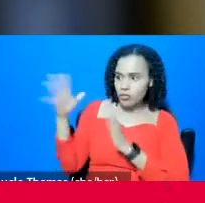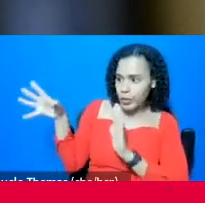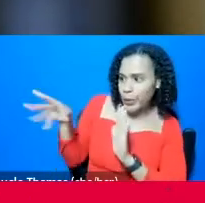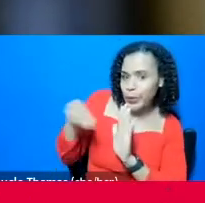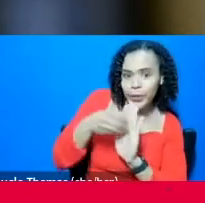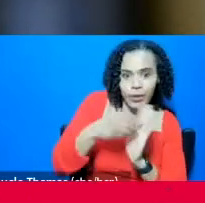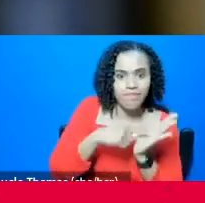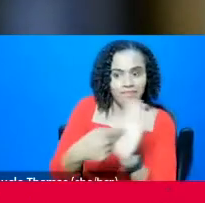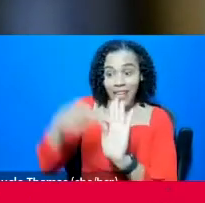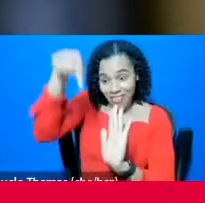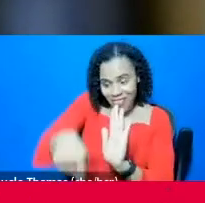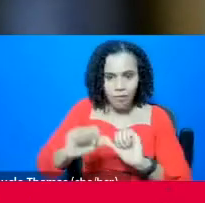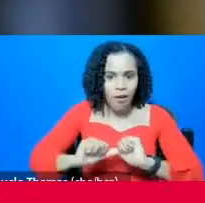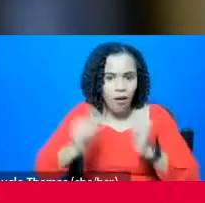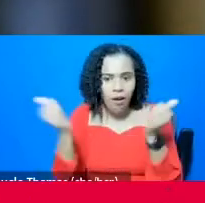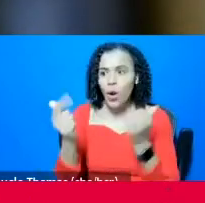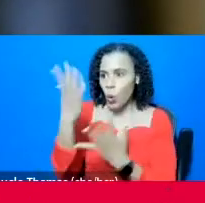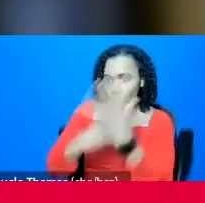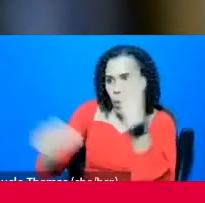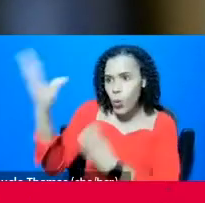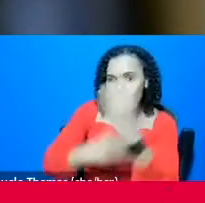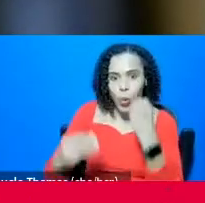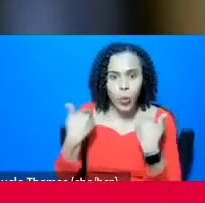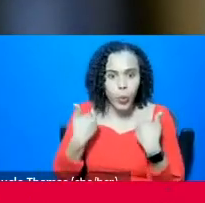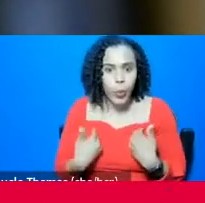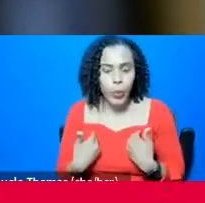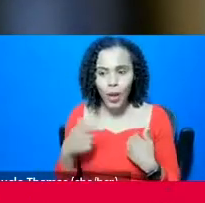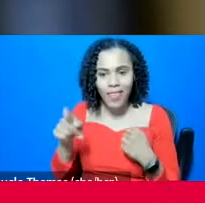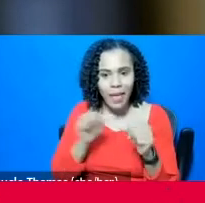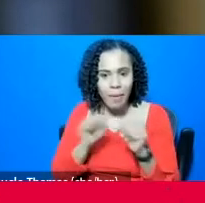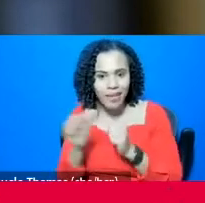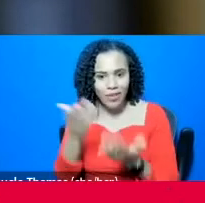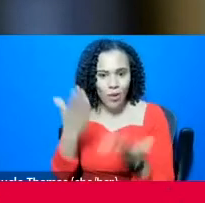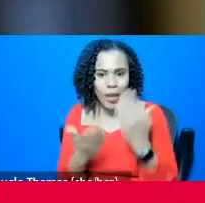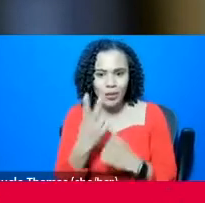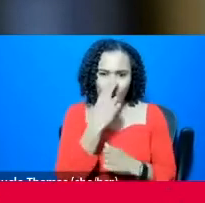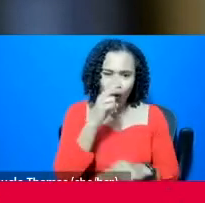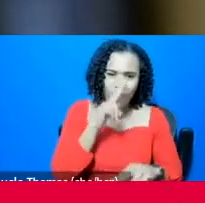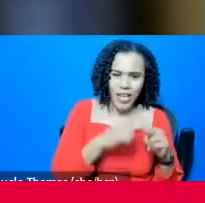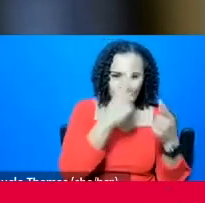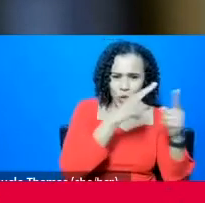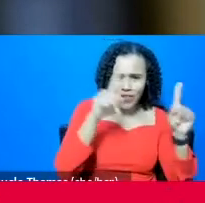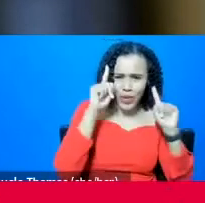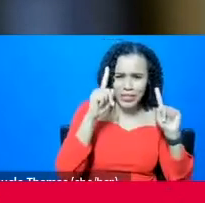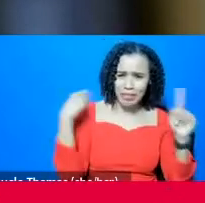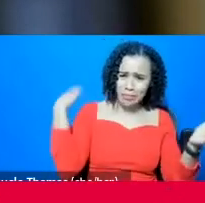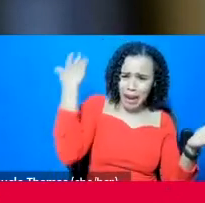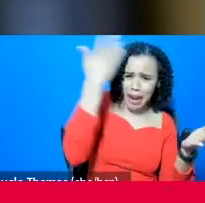call places of learning, those ones are so much better at it and probably would survive my version of abolishment. Thanks a lot, Piers. That was